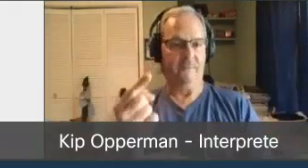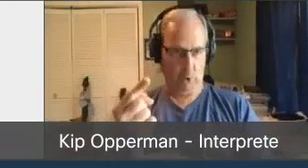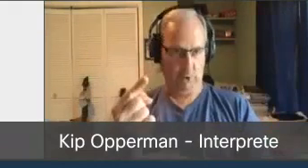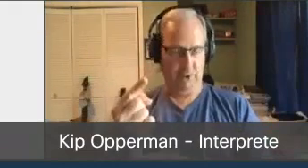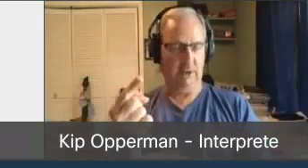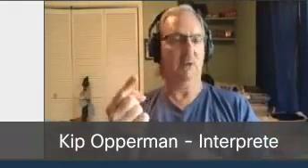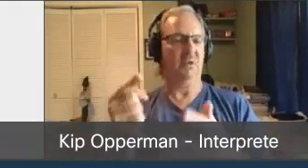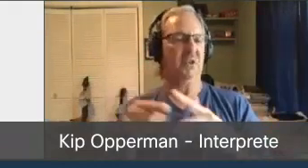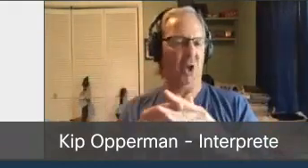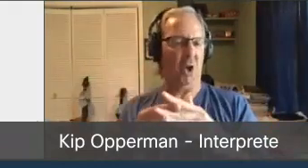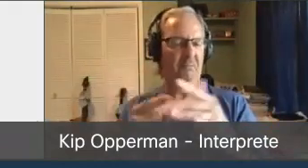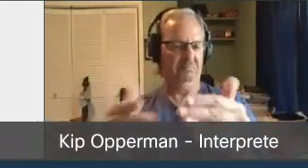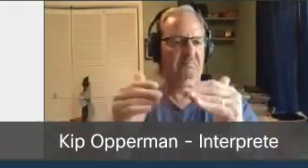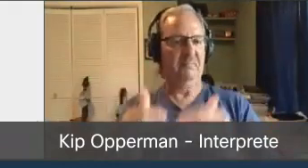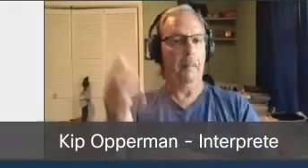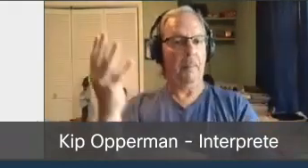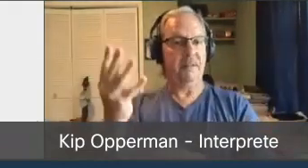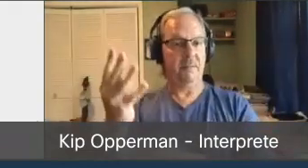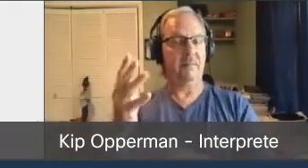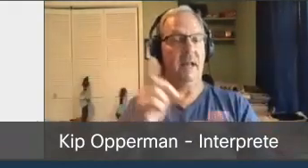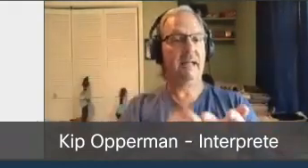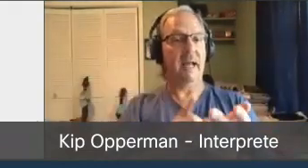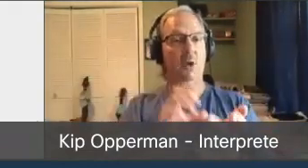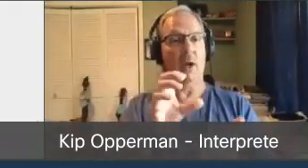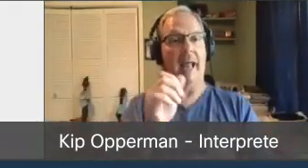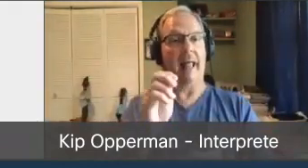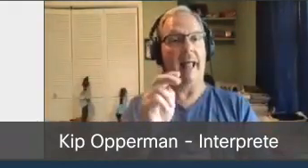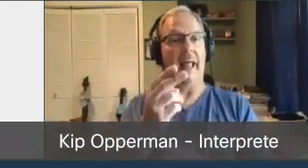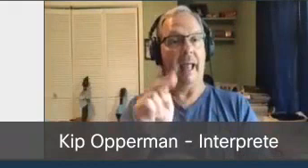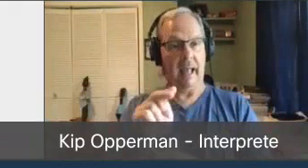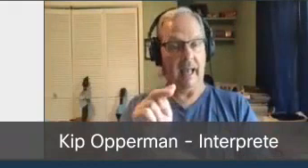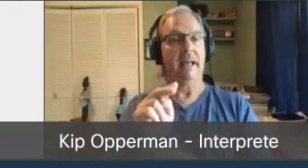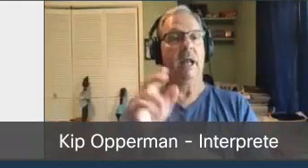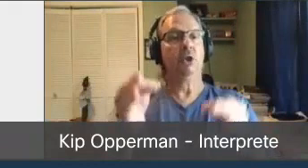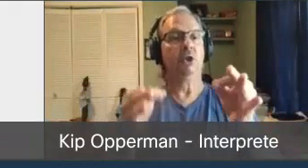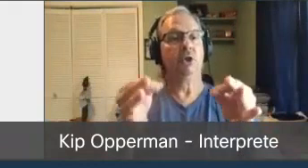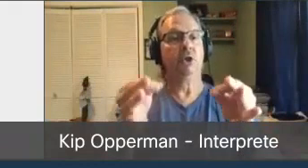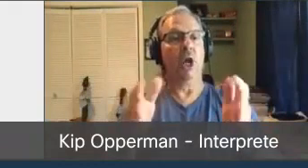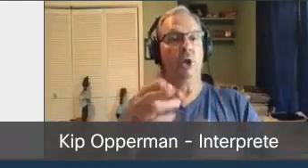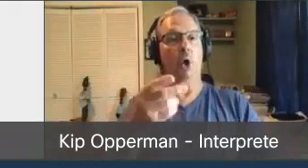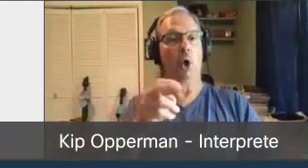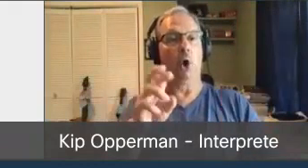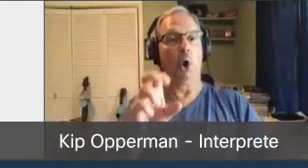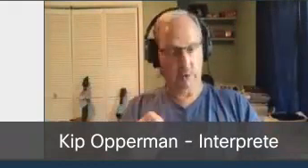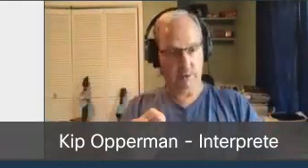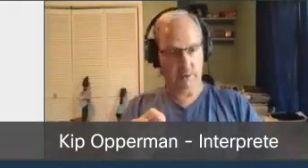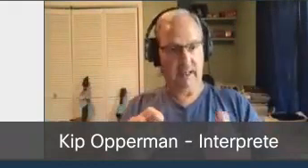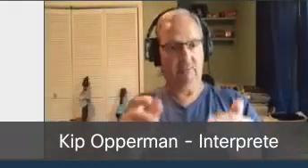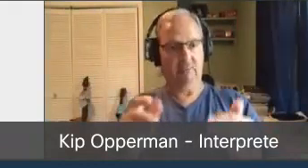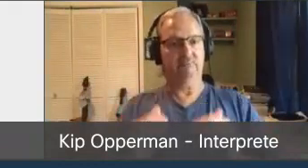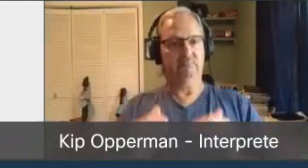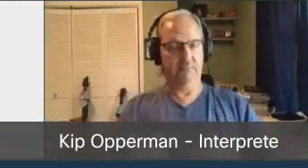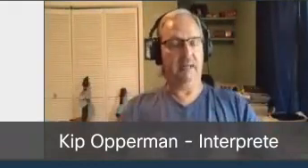and then the presentations from Dr. Callahan, Judge Hirsch, and Ms. Johnson will follow. And for now, I would like to turn this over to